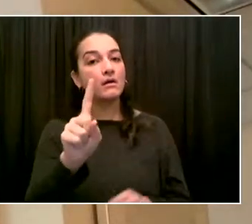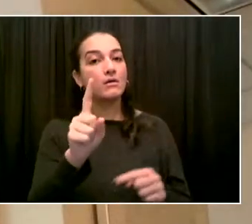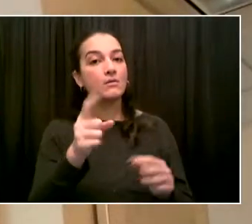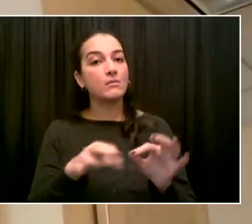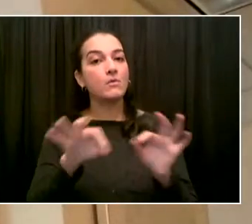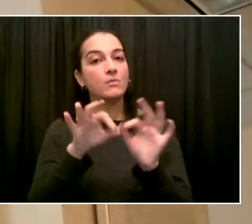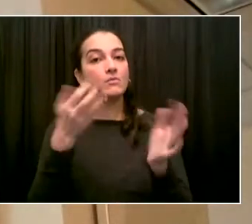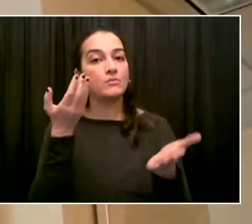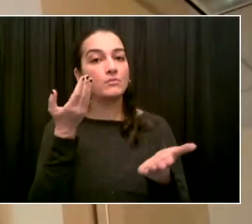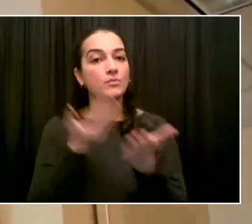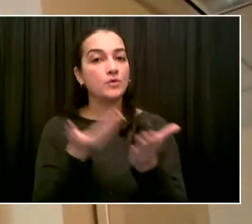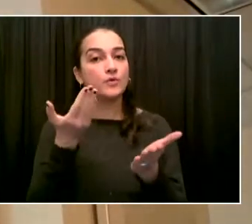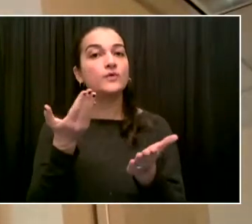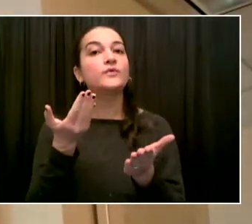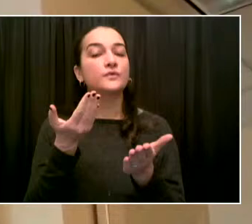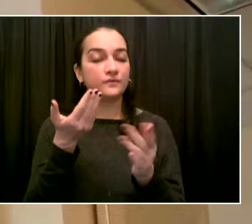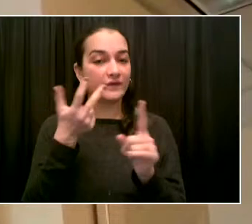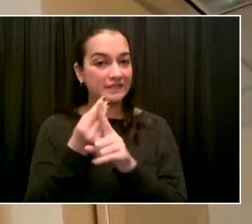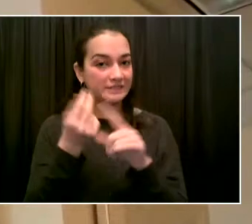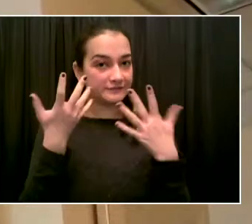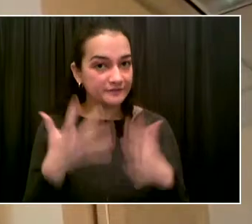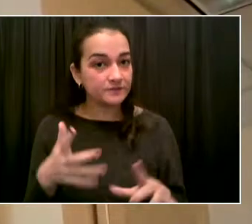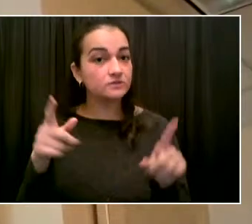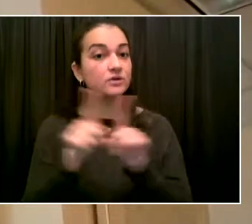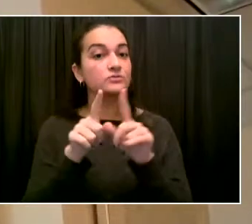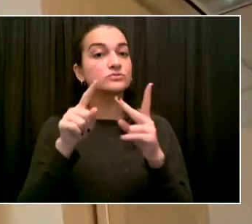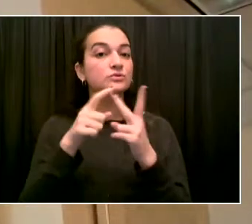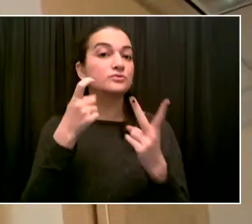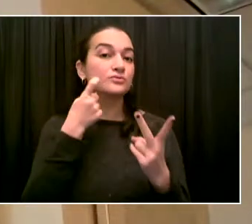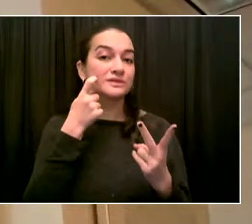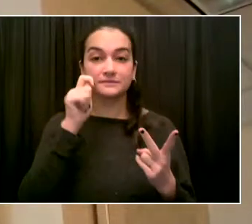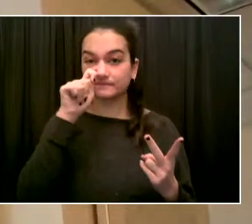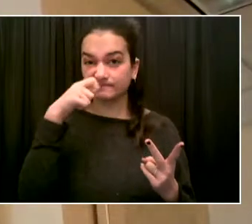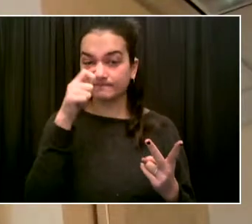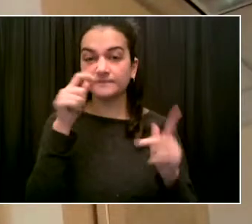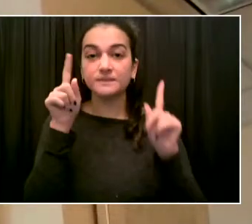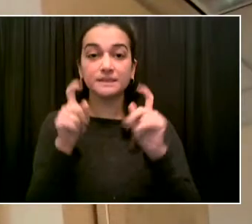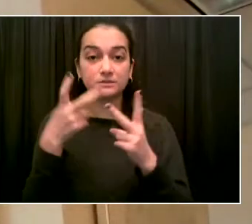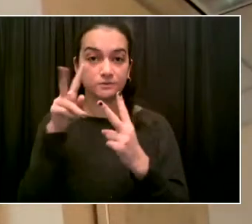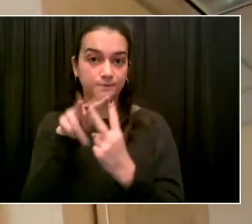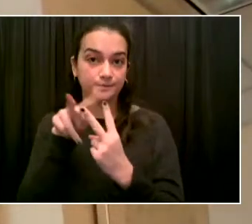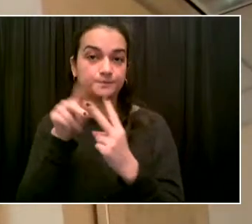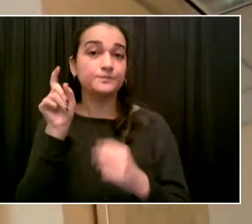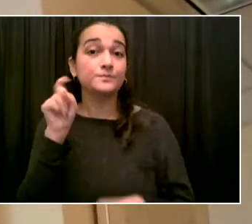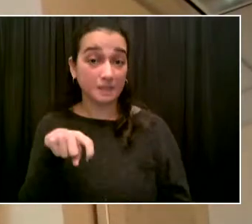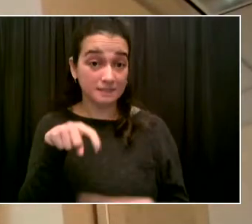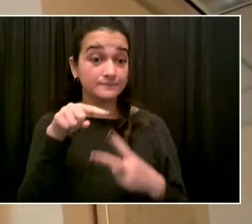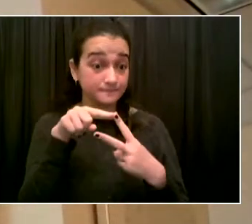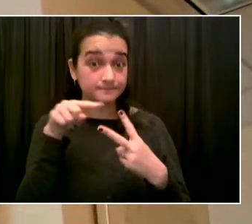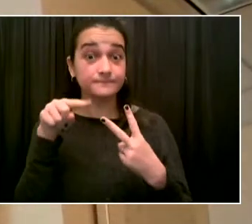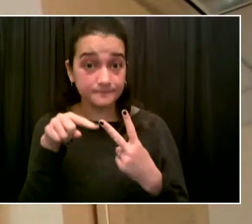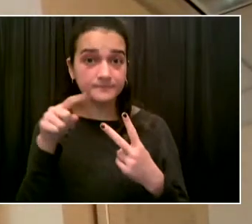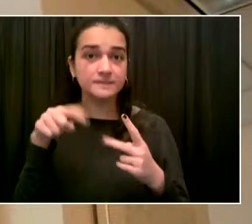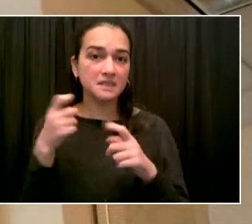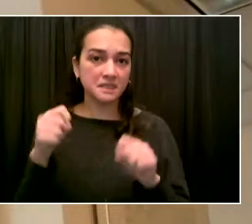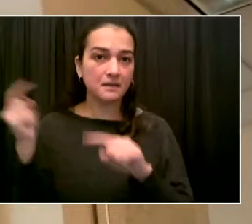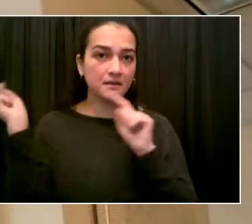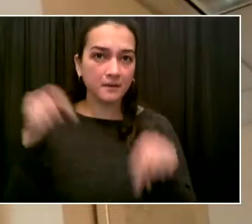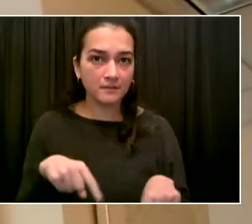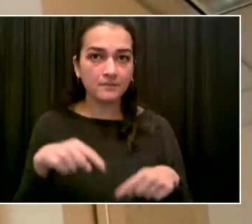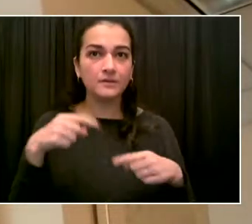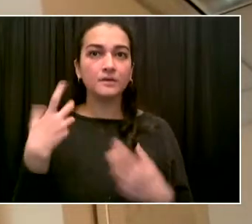yesterday, 253 international flights arrived into our region's airports from all over the globe. And